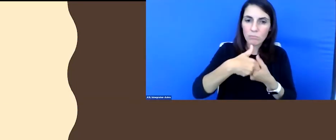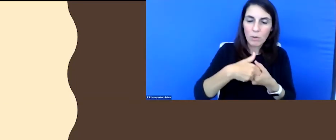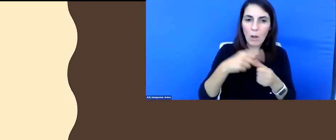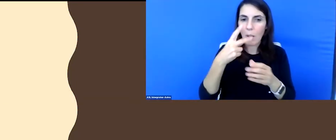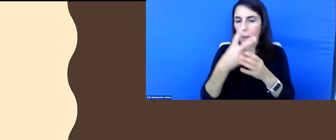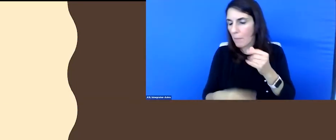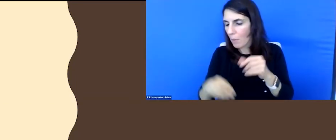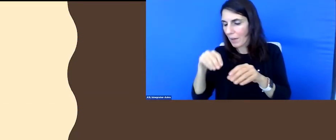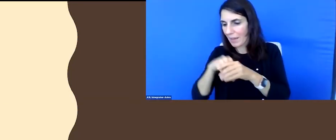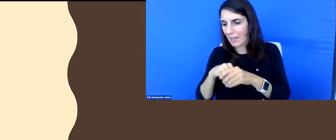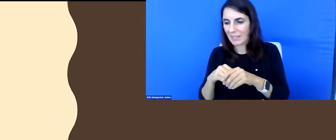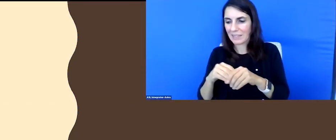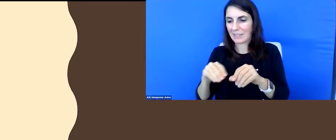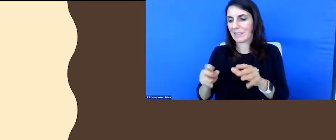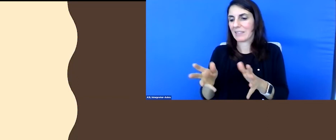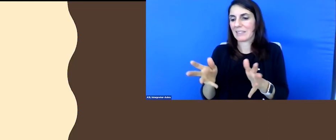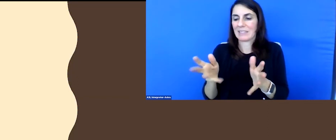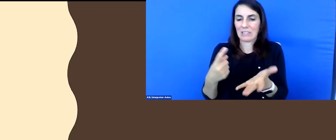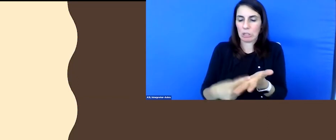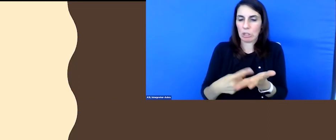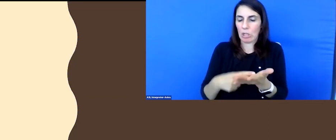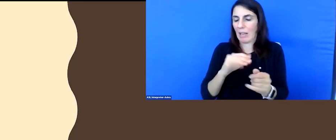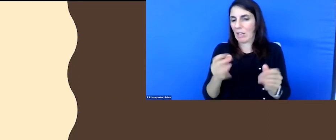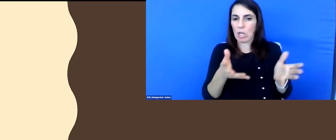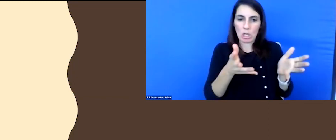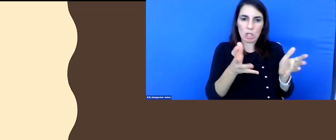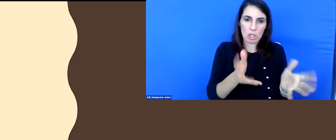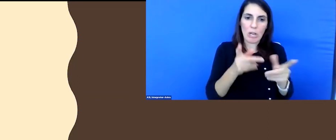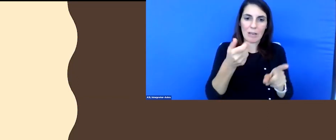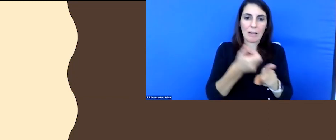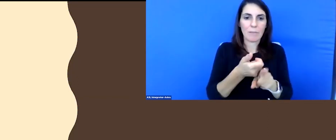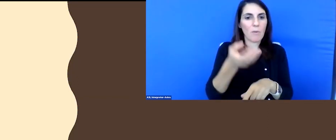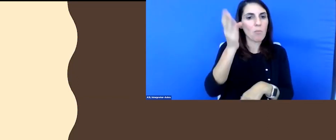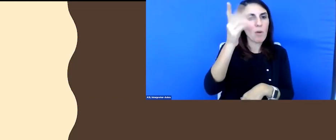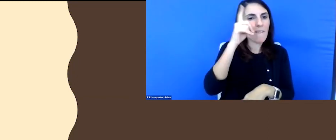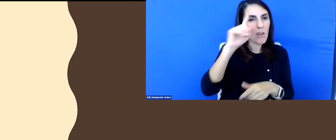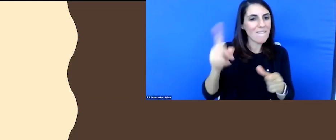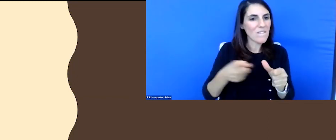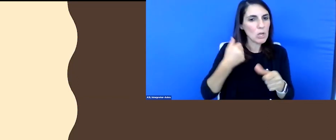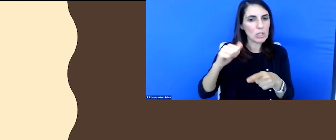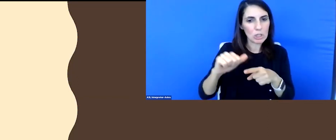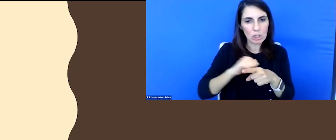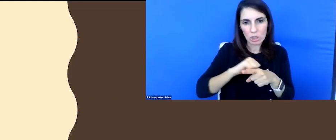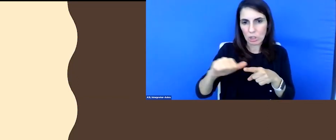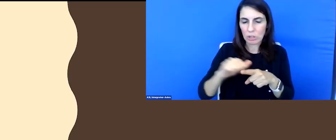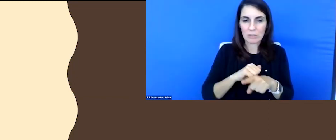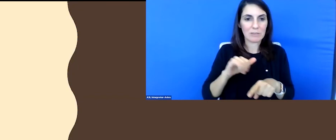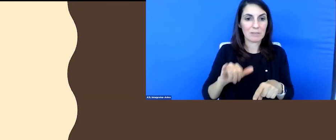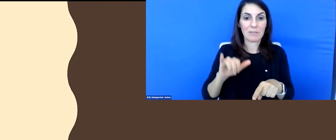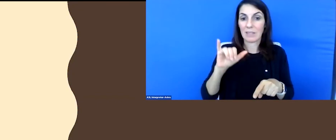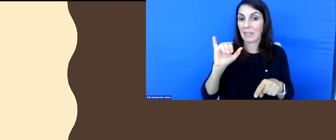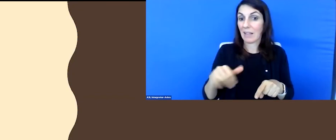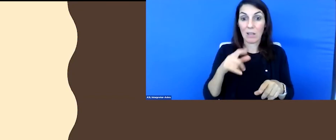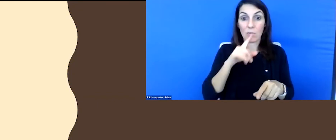in the chat. And he actually presented on our first training. And it has been a nice